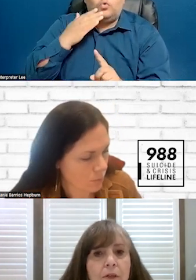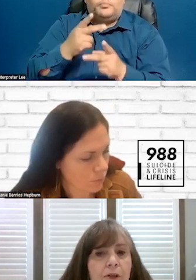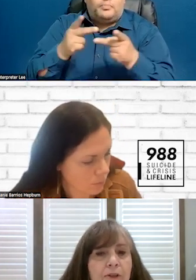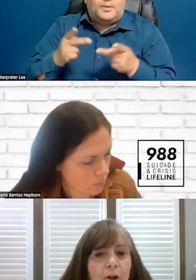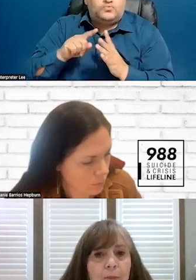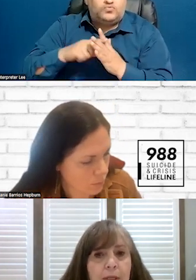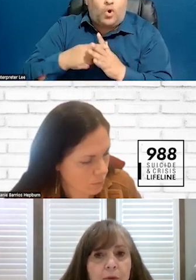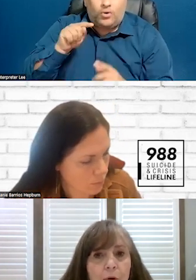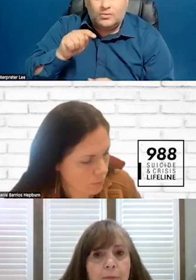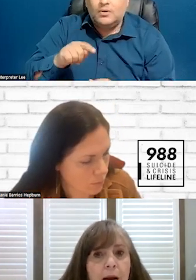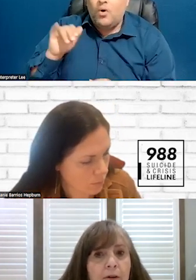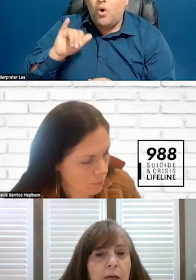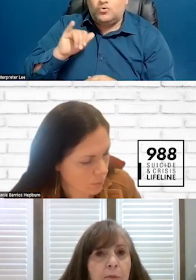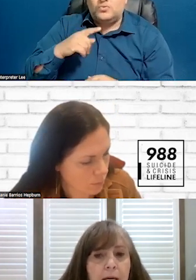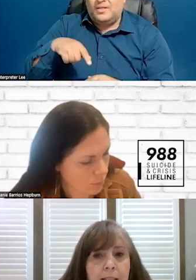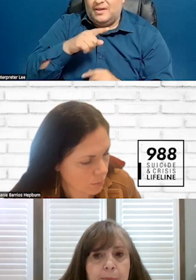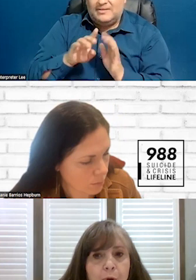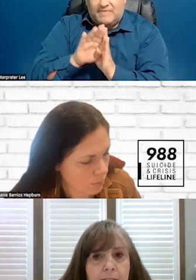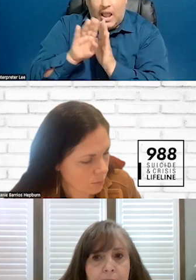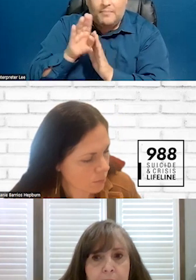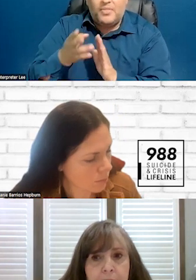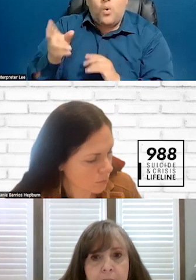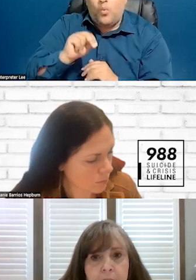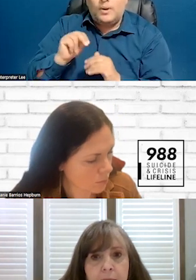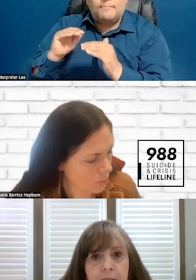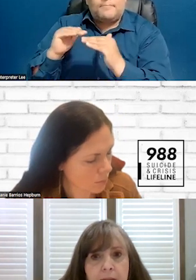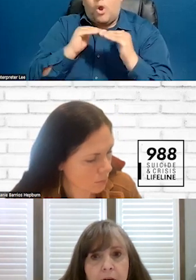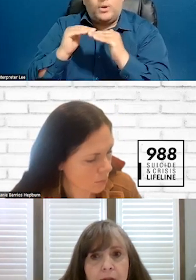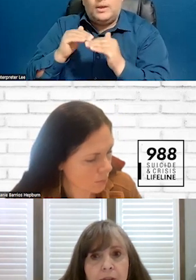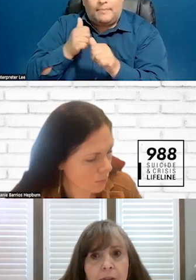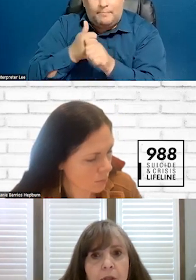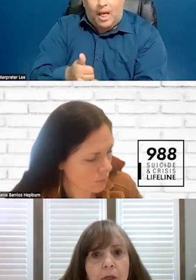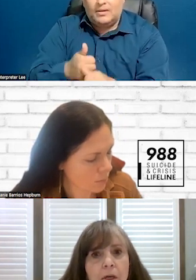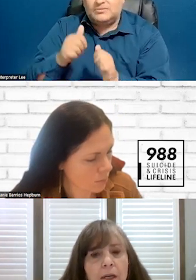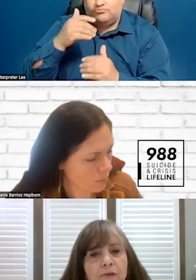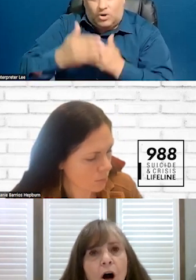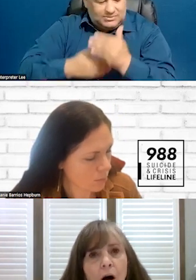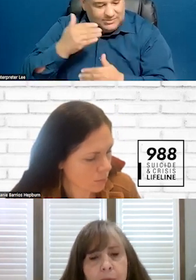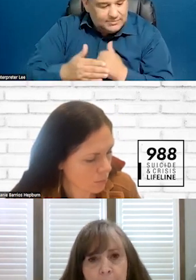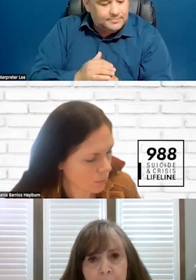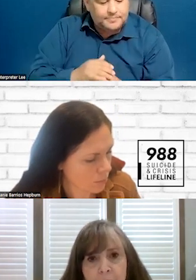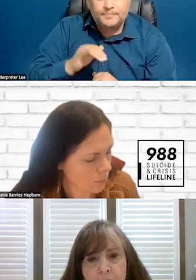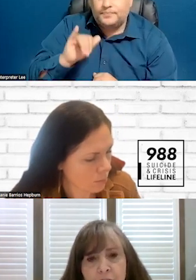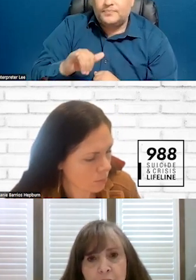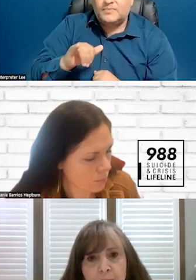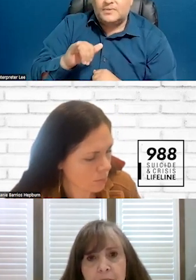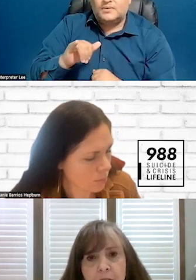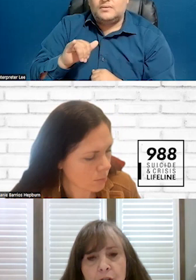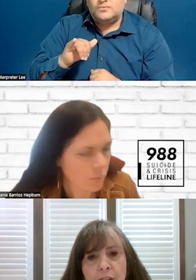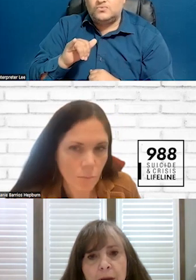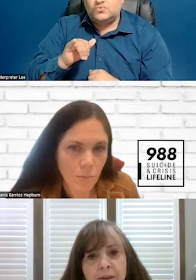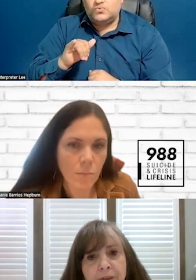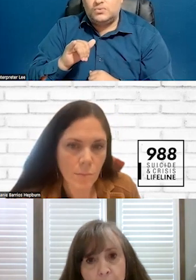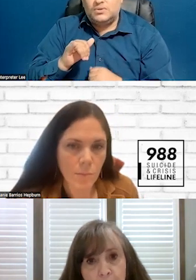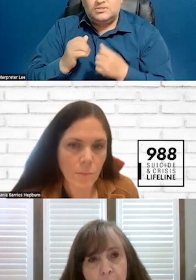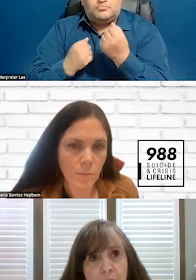They're also developing their own parity compliance processes. Those are to kind of complement those that are being